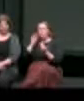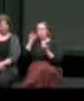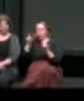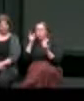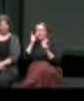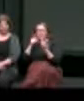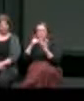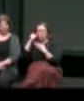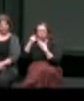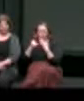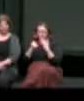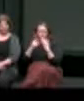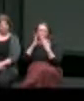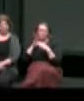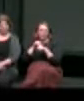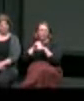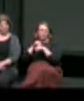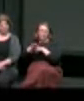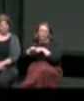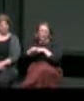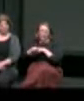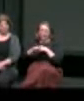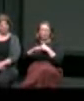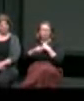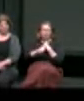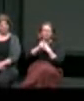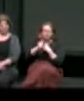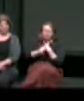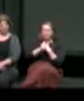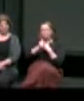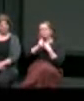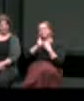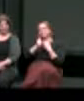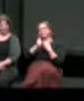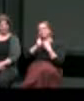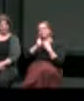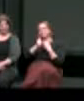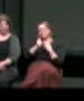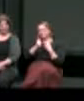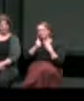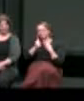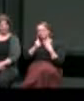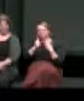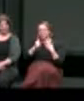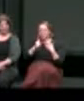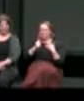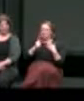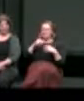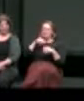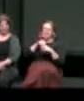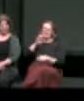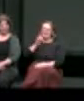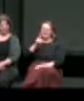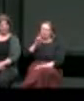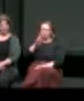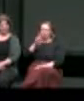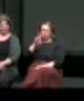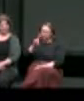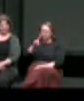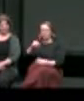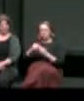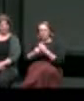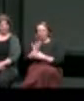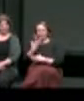project of this nature would affect threatened or endangered plants or animals, we also ask, what are the effects on these rarer